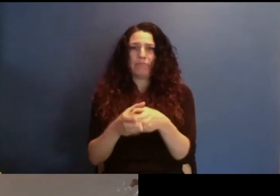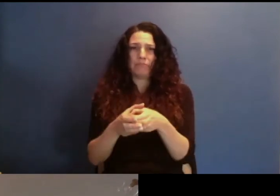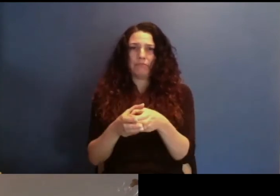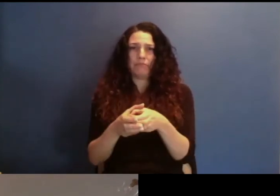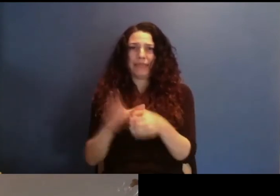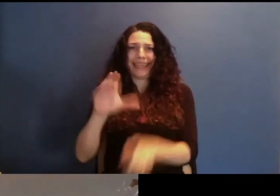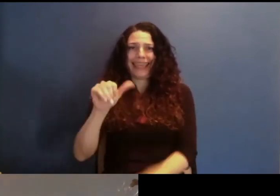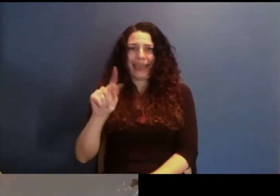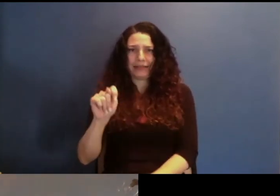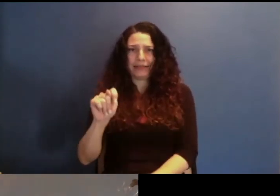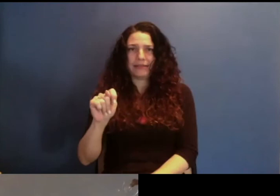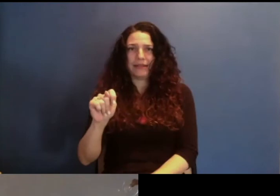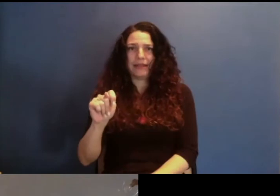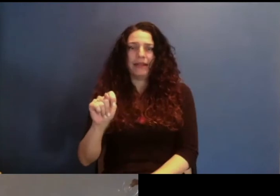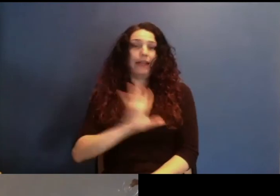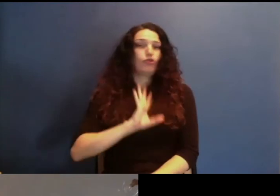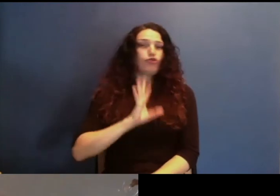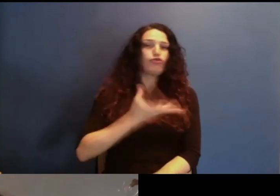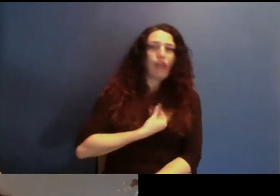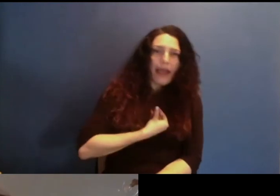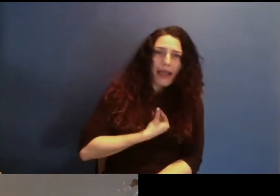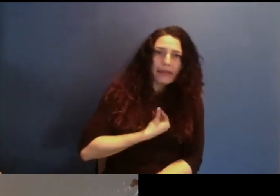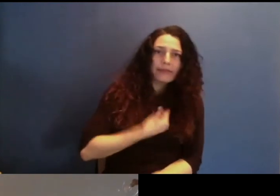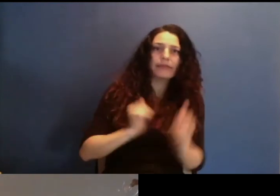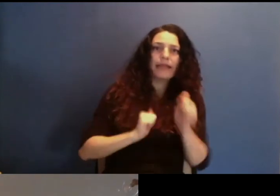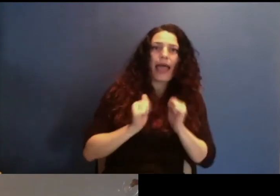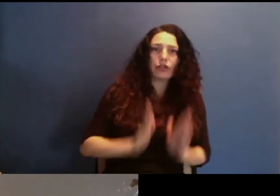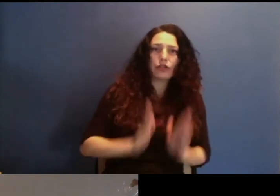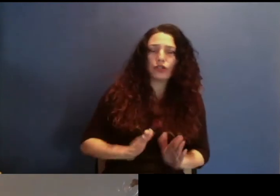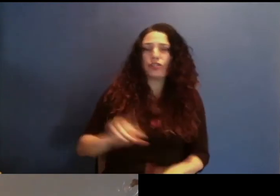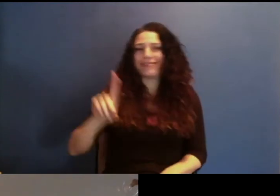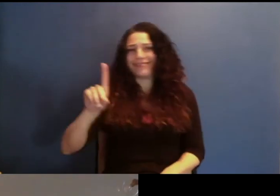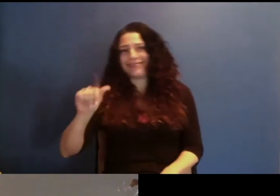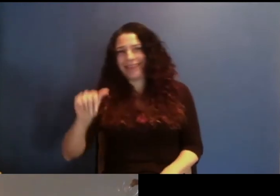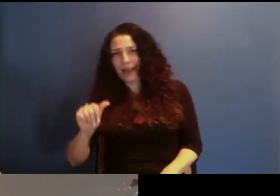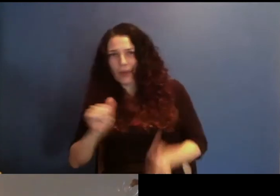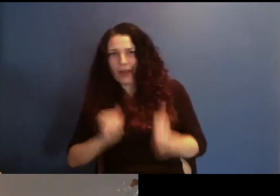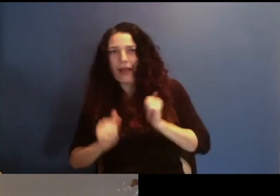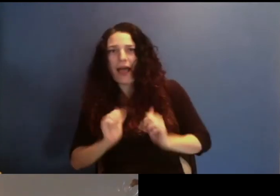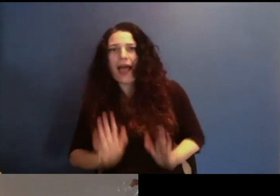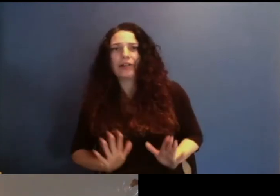trans actors. That would be really incredible to see that with